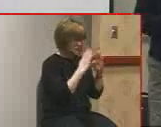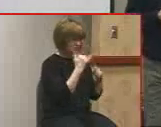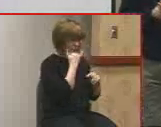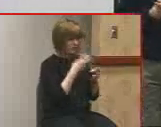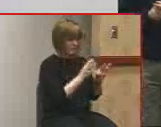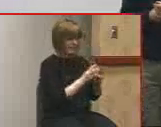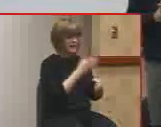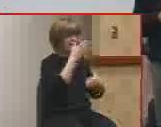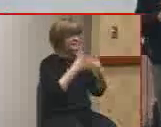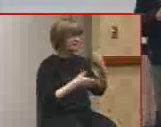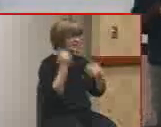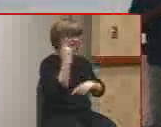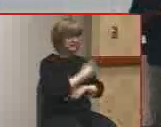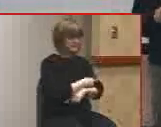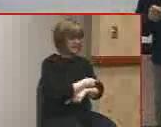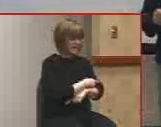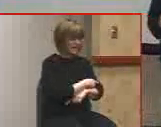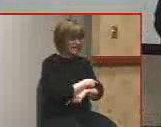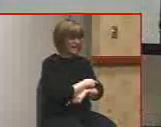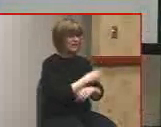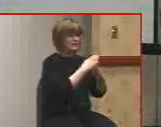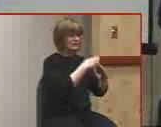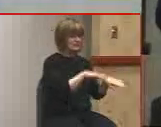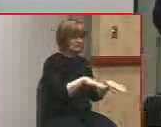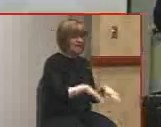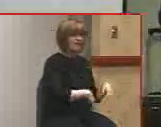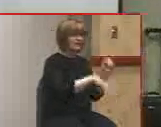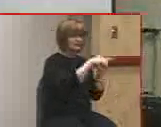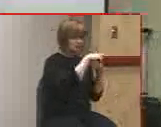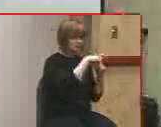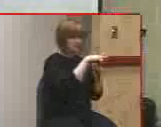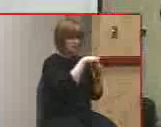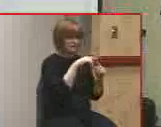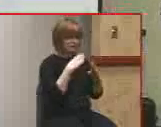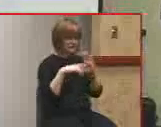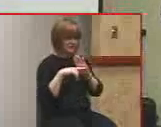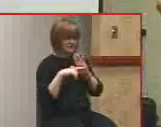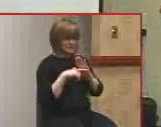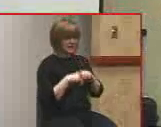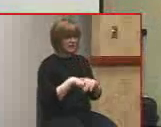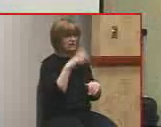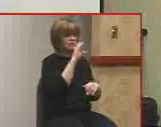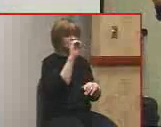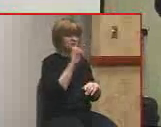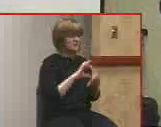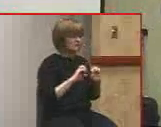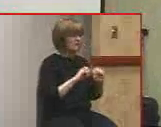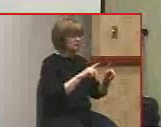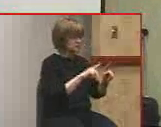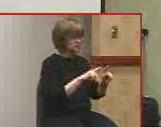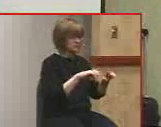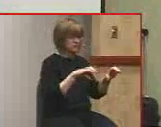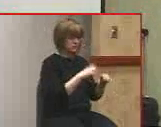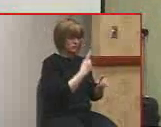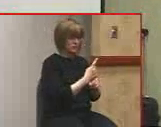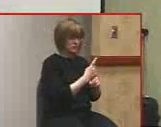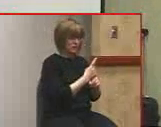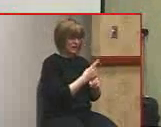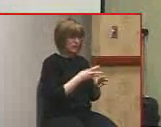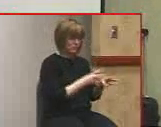the day, divide the pluses by all the pluses and zeros together, and you've got percent of opportunities to do it the right way that she took advantage